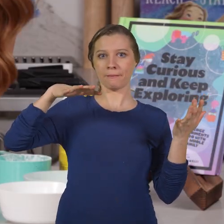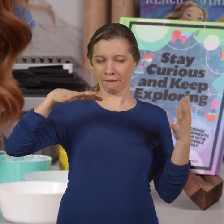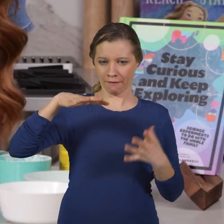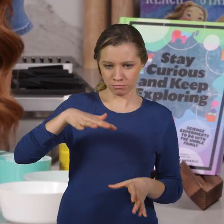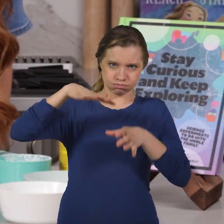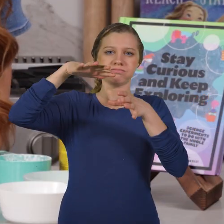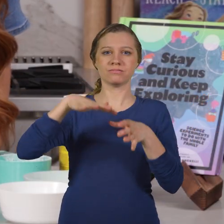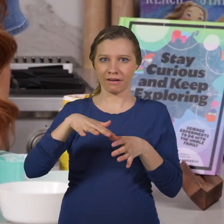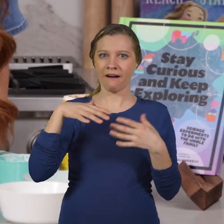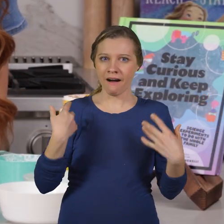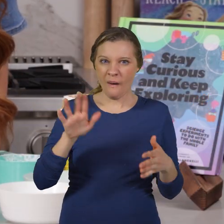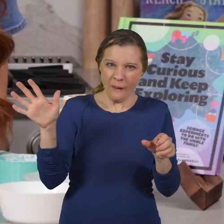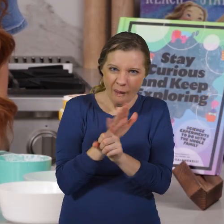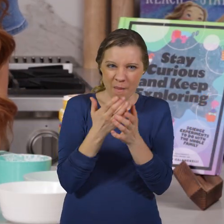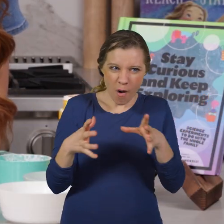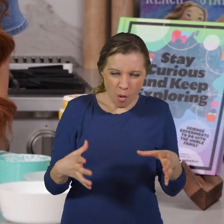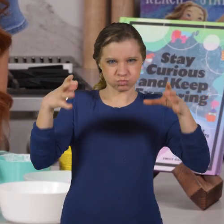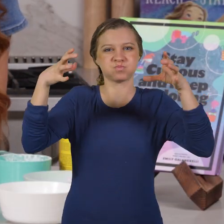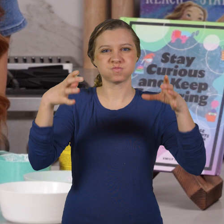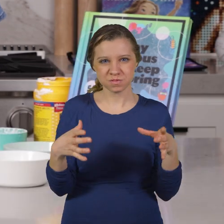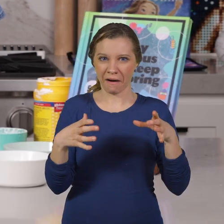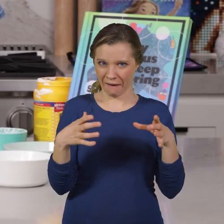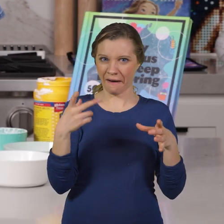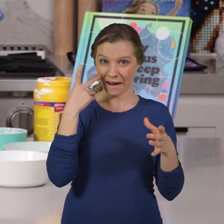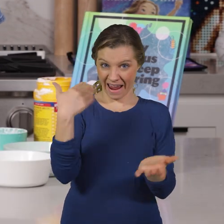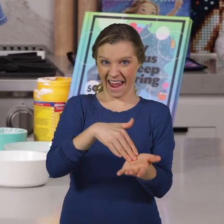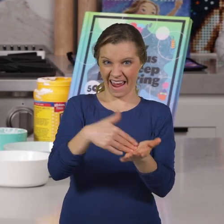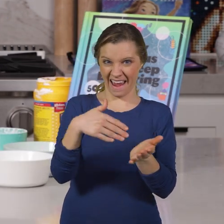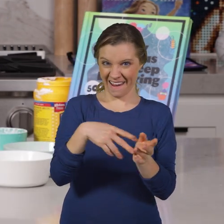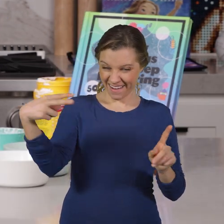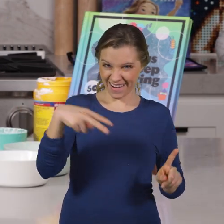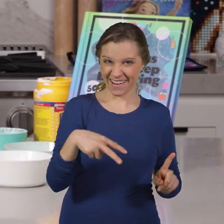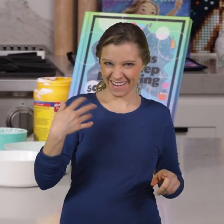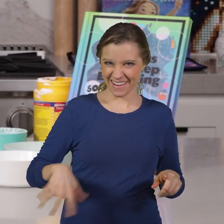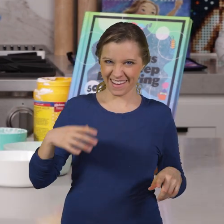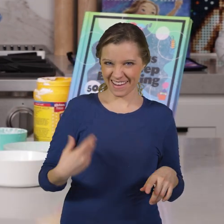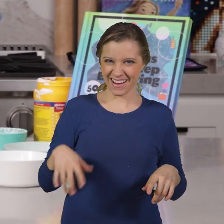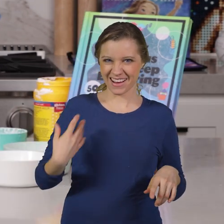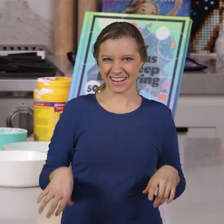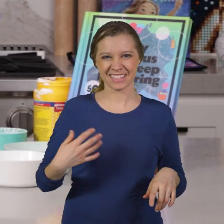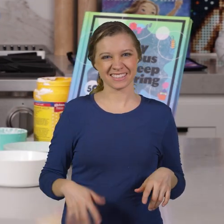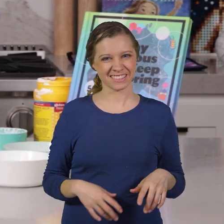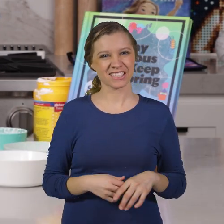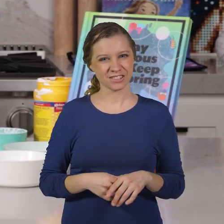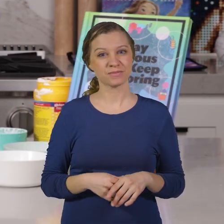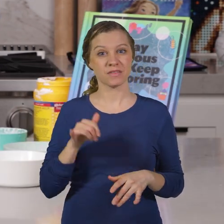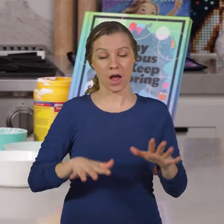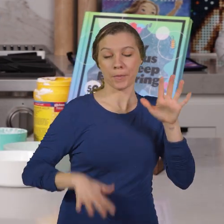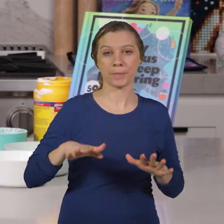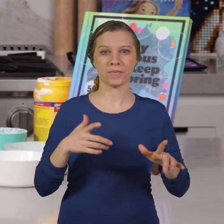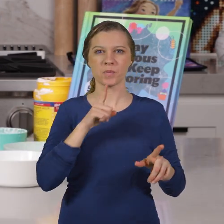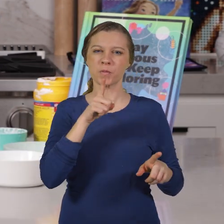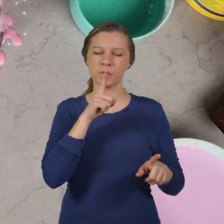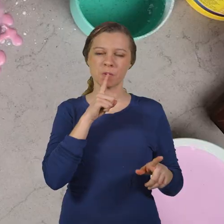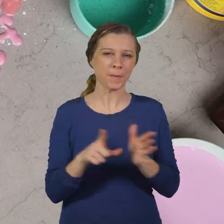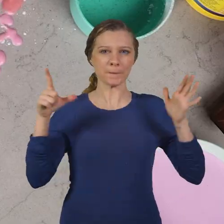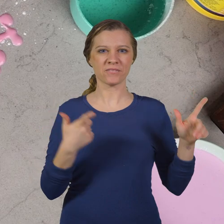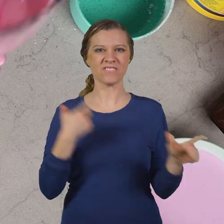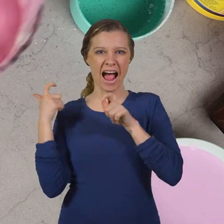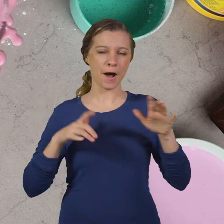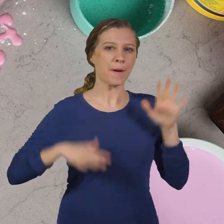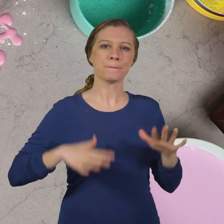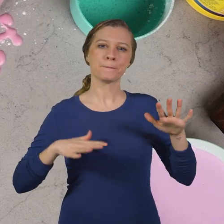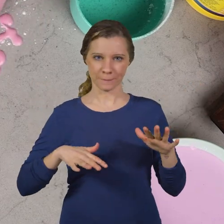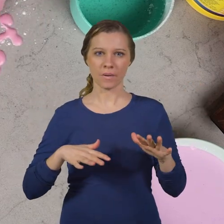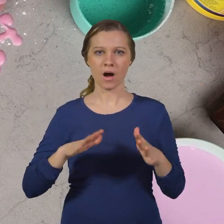1, 2, 3. I picked up my entire bowl. So let's see that again. Do you see that? That's because when I do that really,